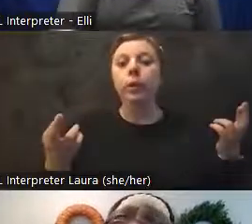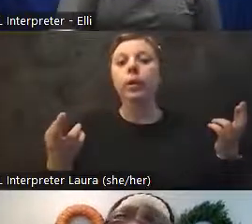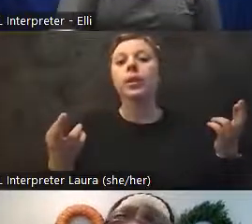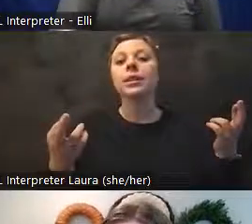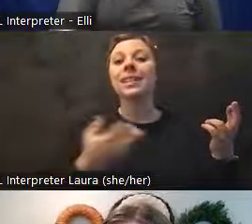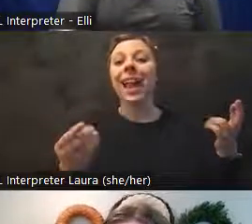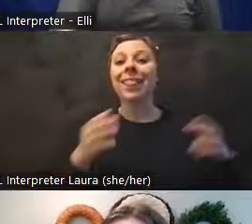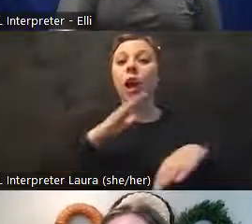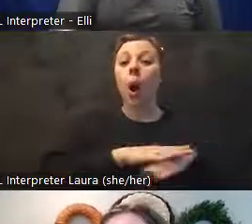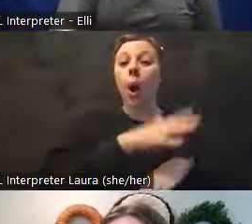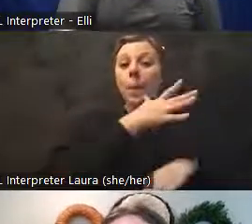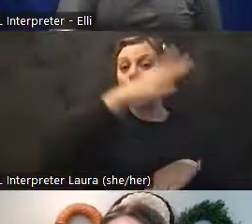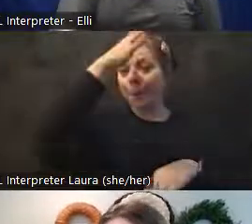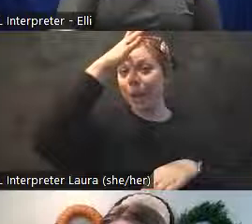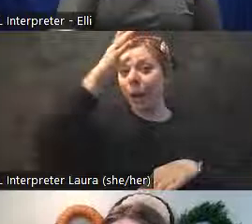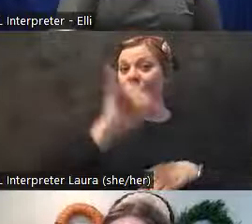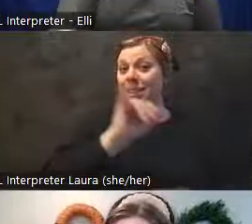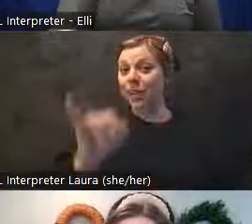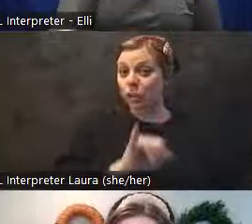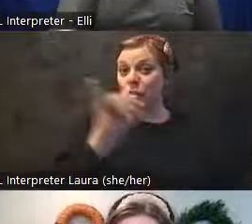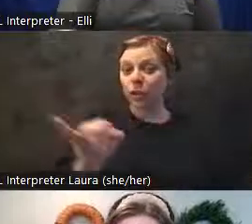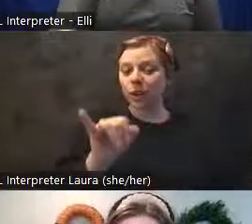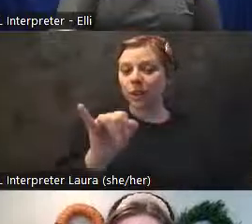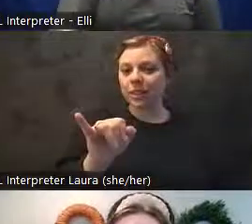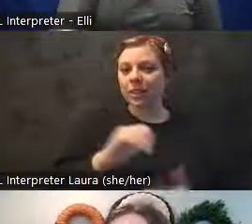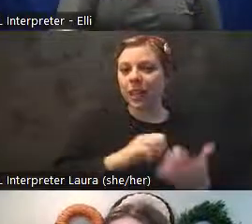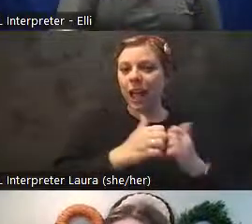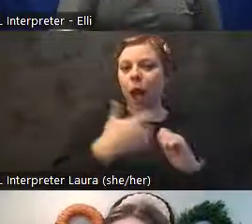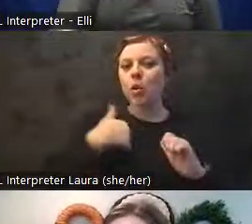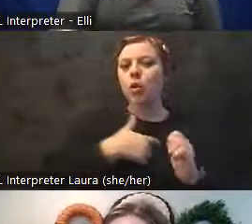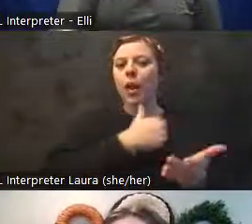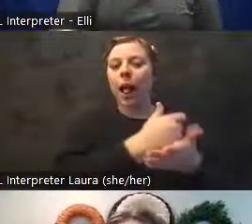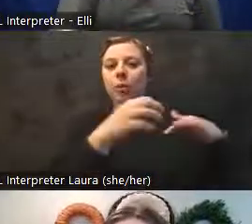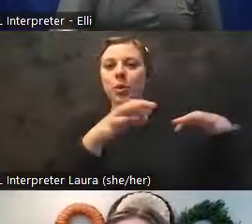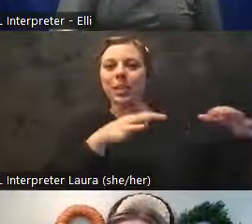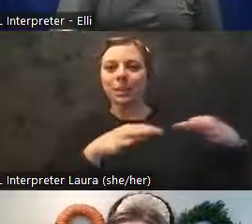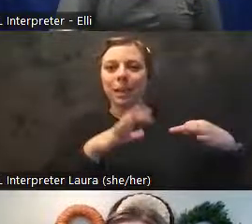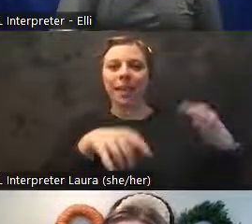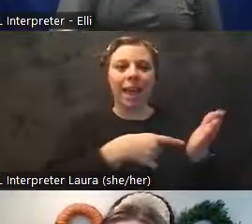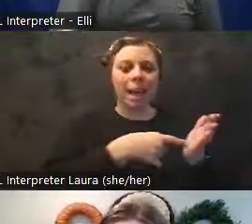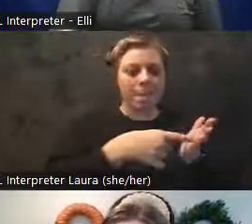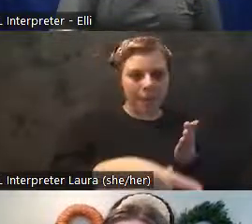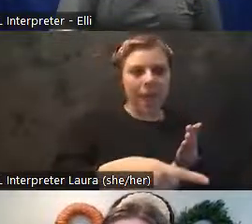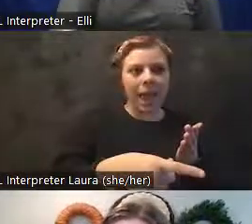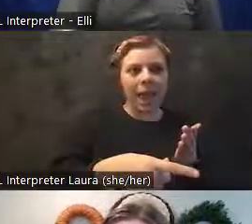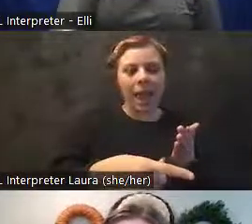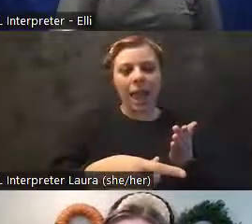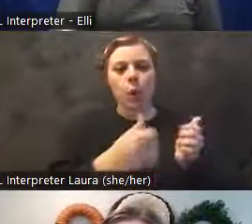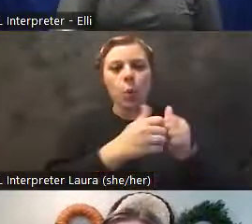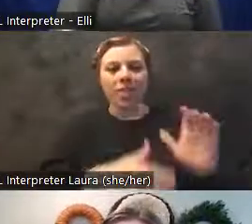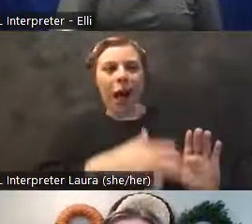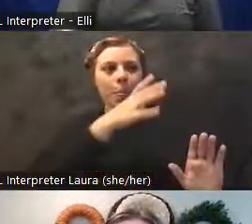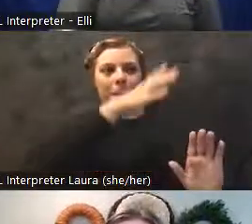parents' insurance, how do we work around any sort of concern about their parents knowing?